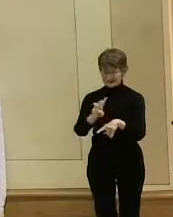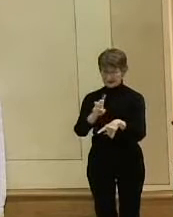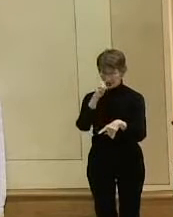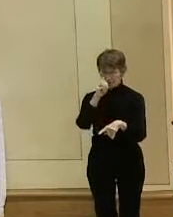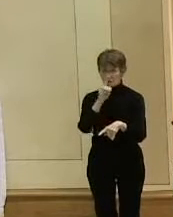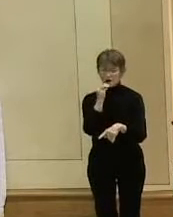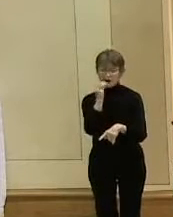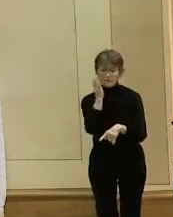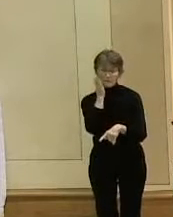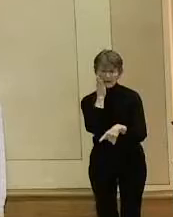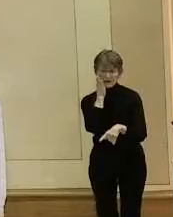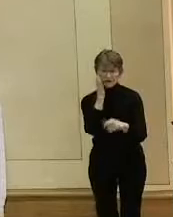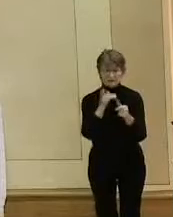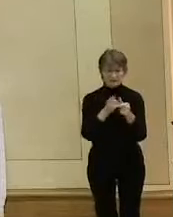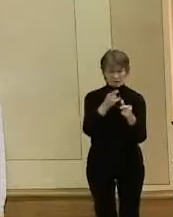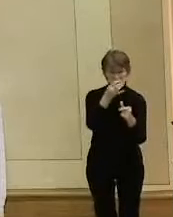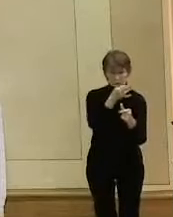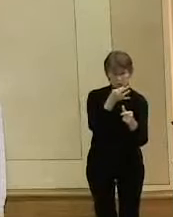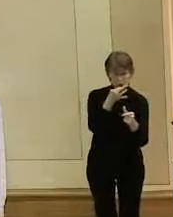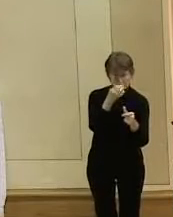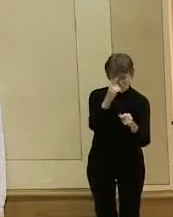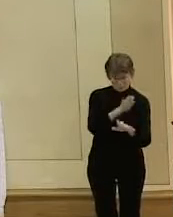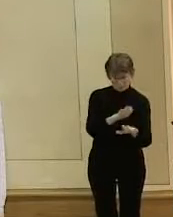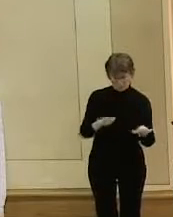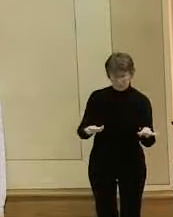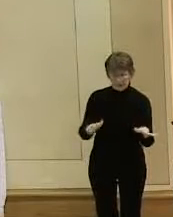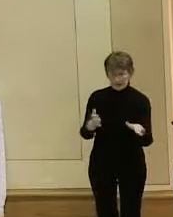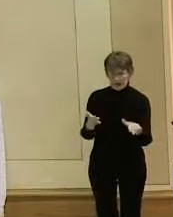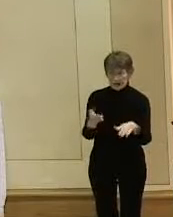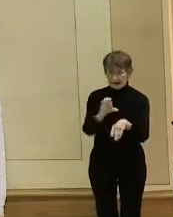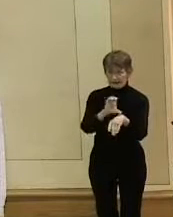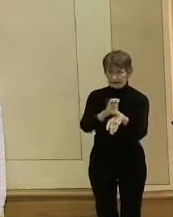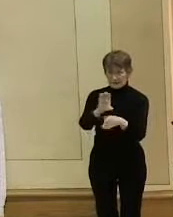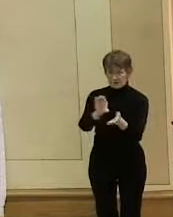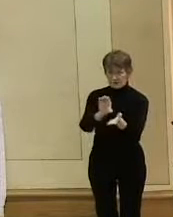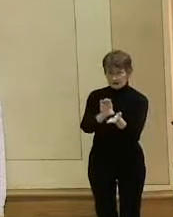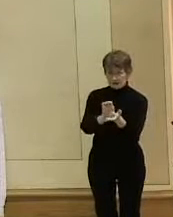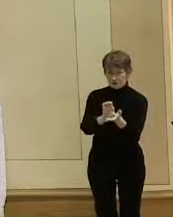for confirmation and First Communion in the parish center.